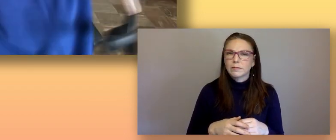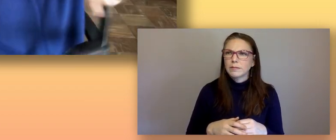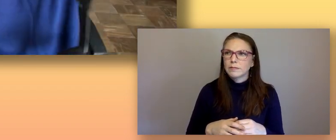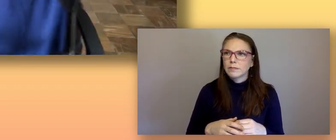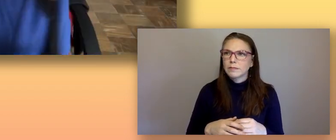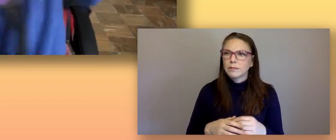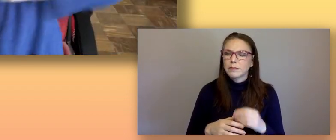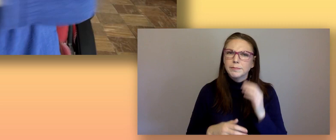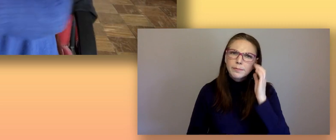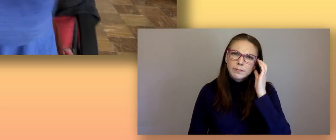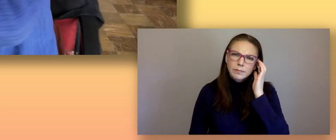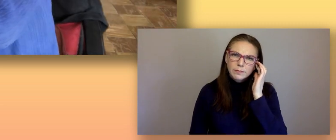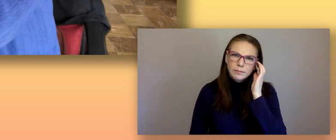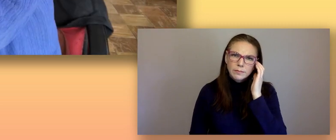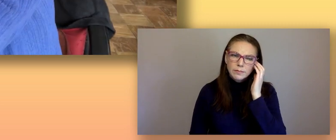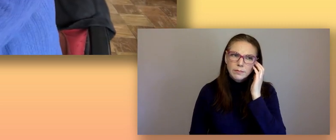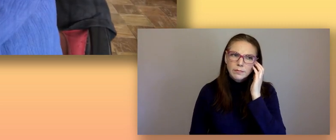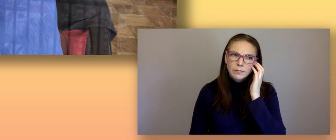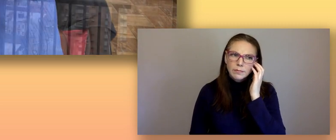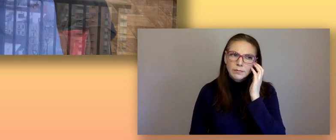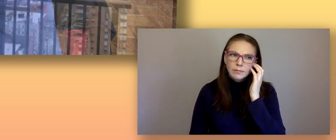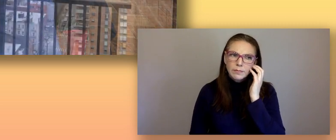What?